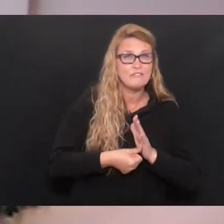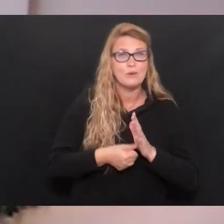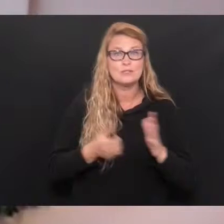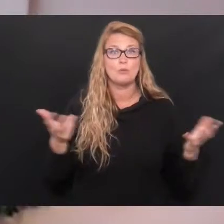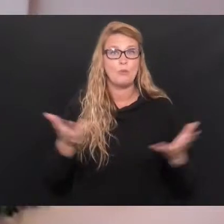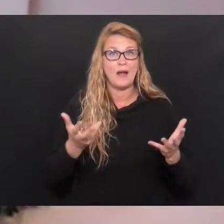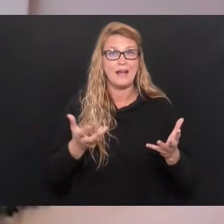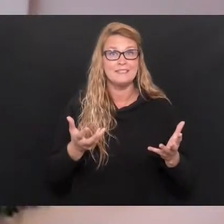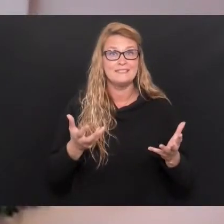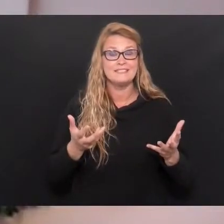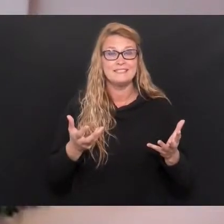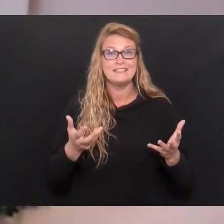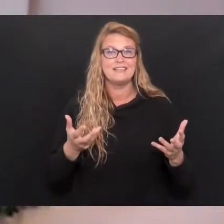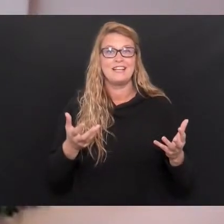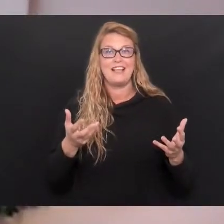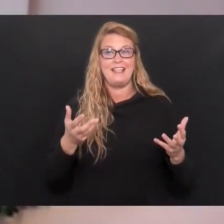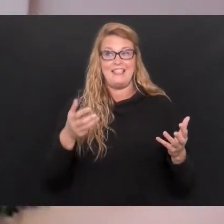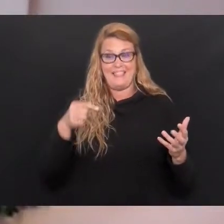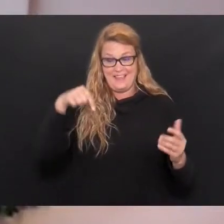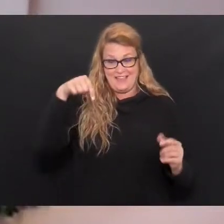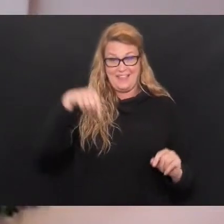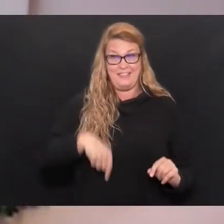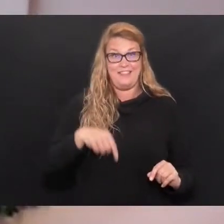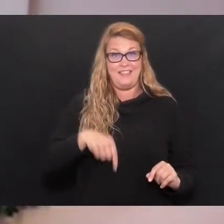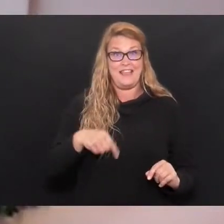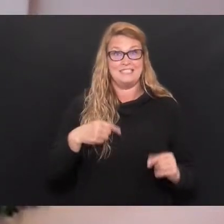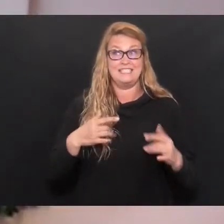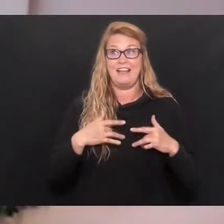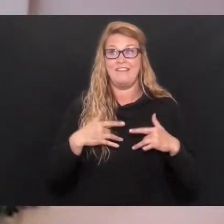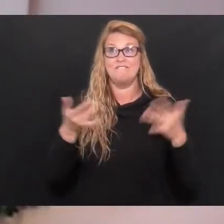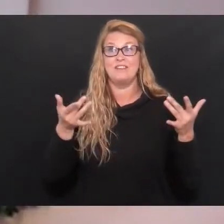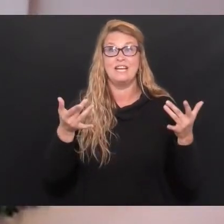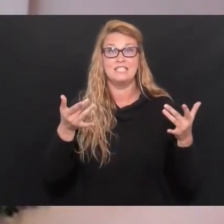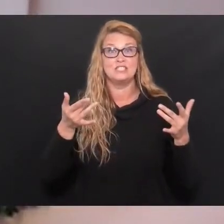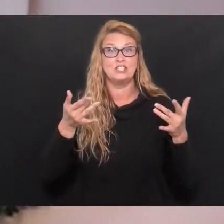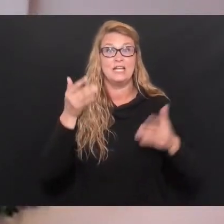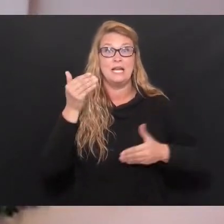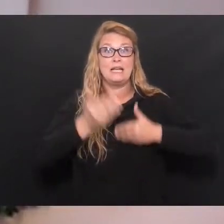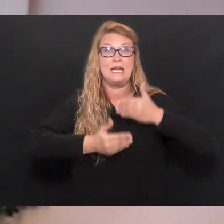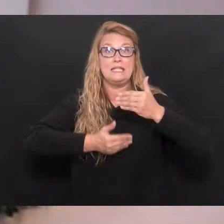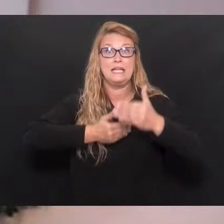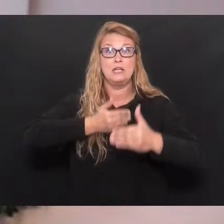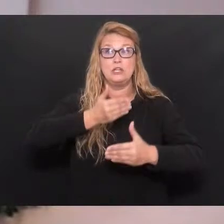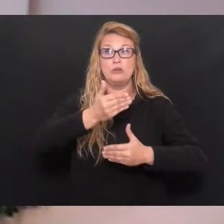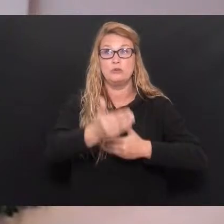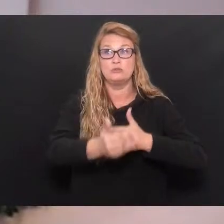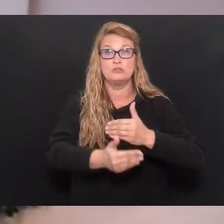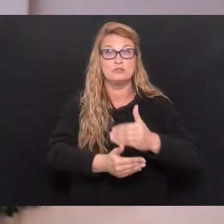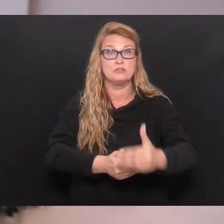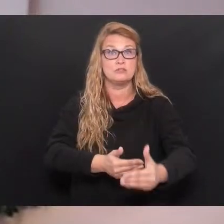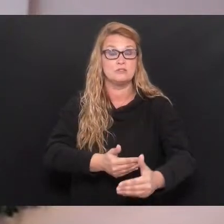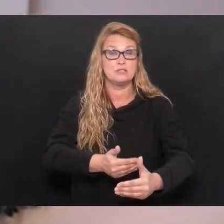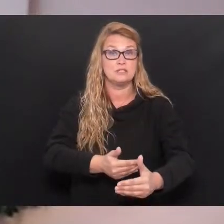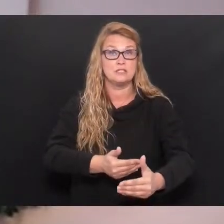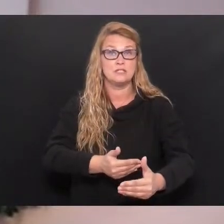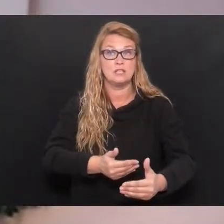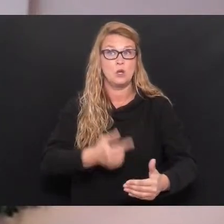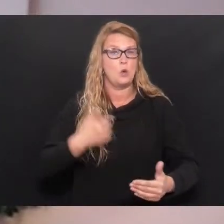truth, which is this is an event that continues to unfold. And we are not, you